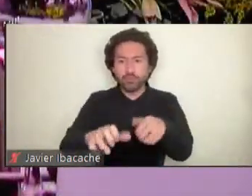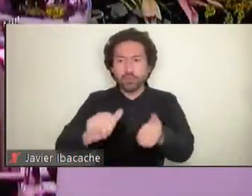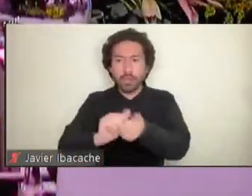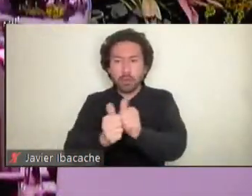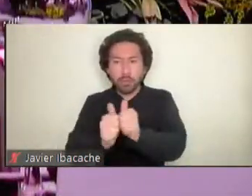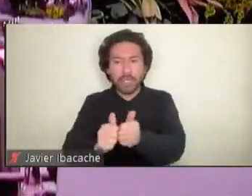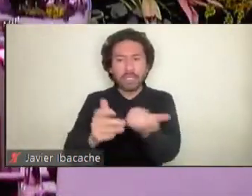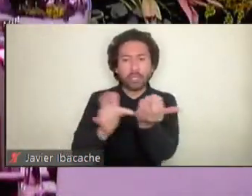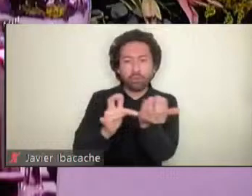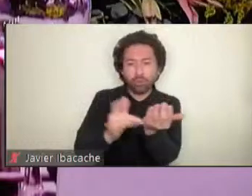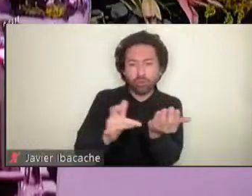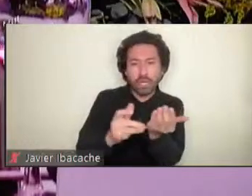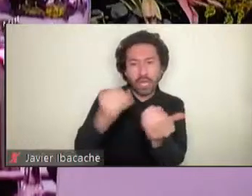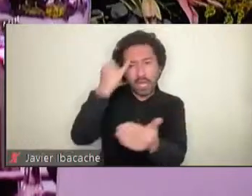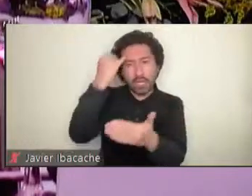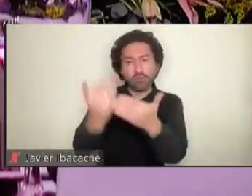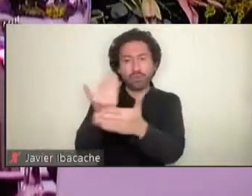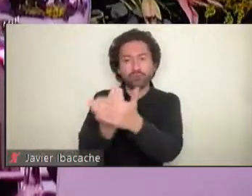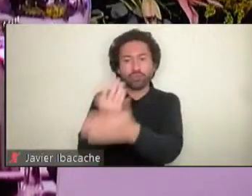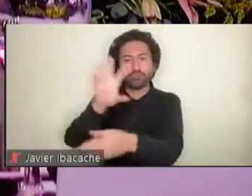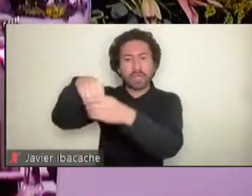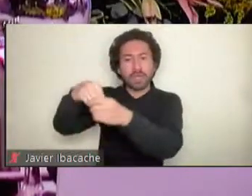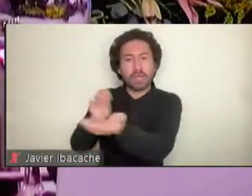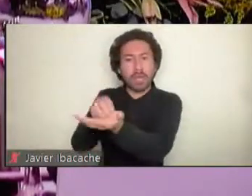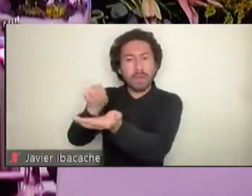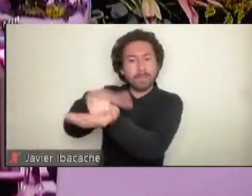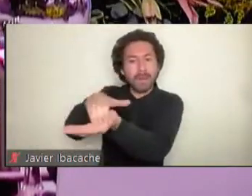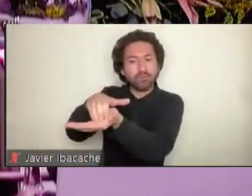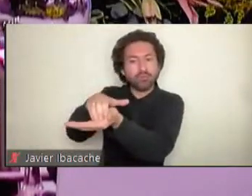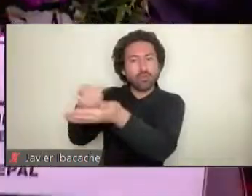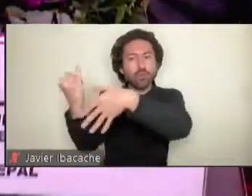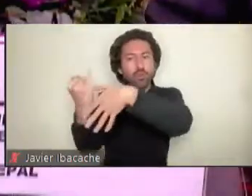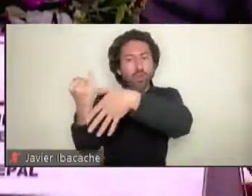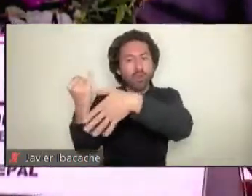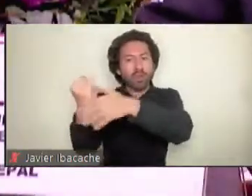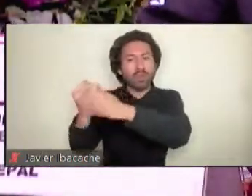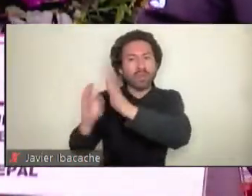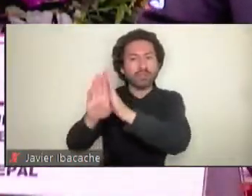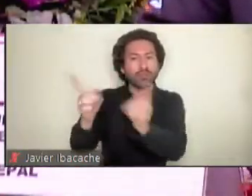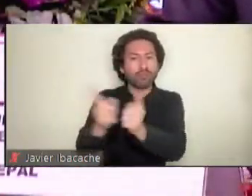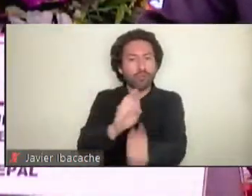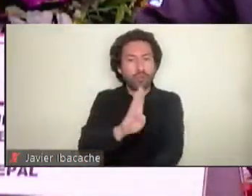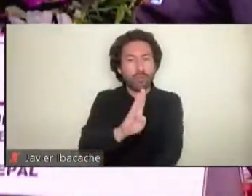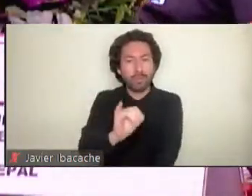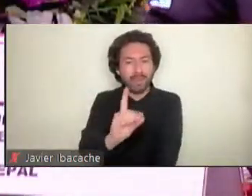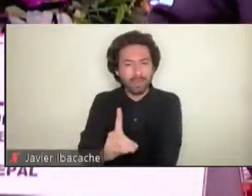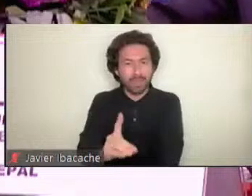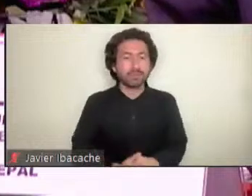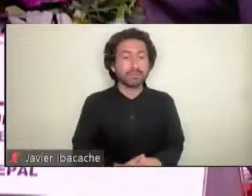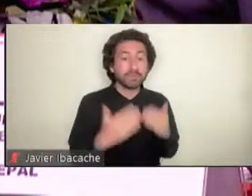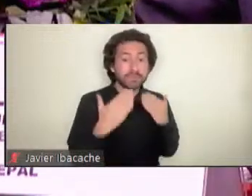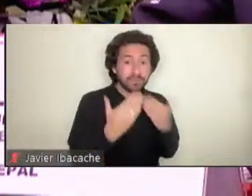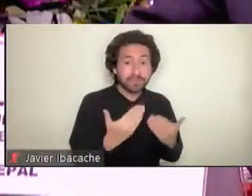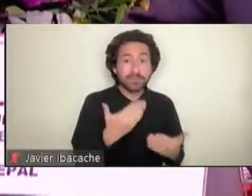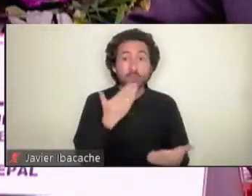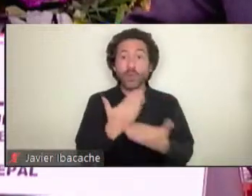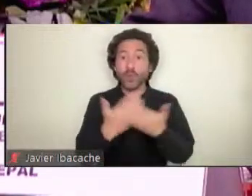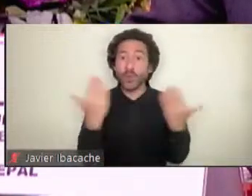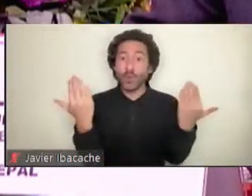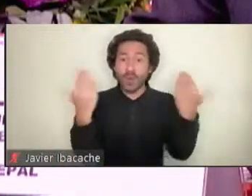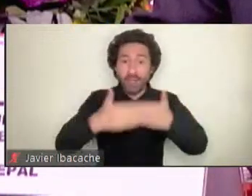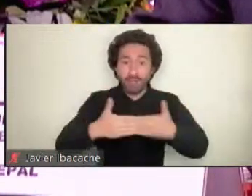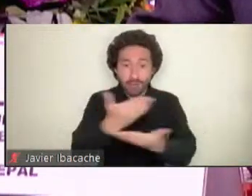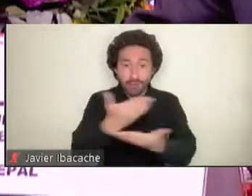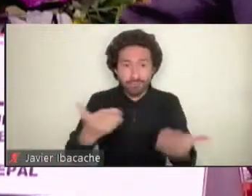the Competitiveness, Technology and Innovation Division of the IDB. Thank you. Good afternoon to all of you.